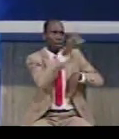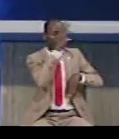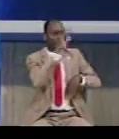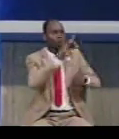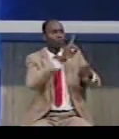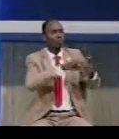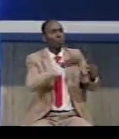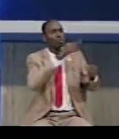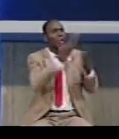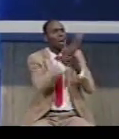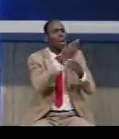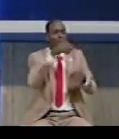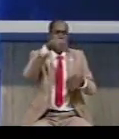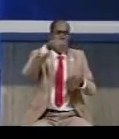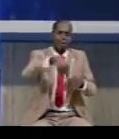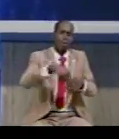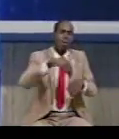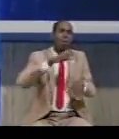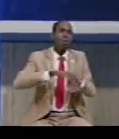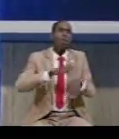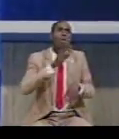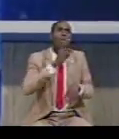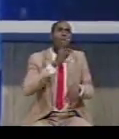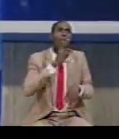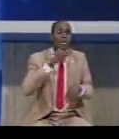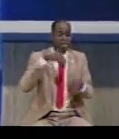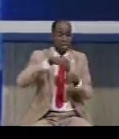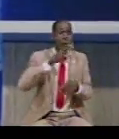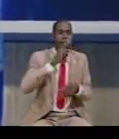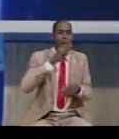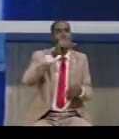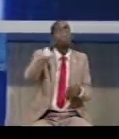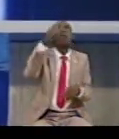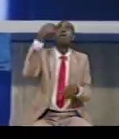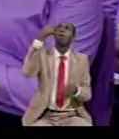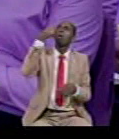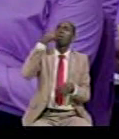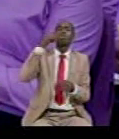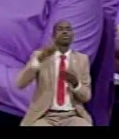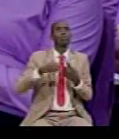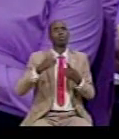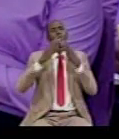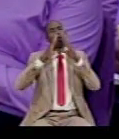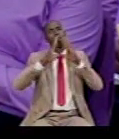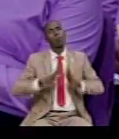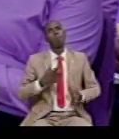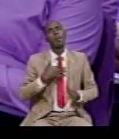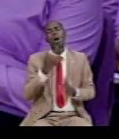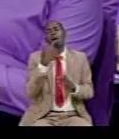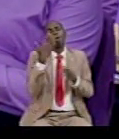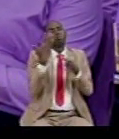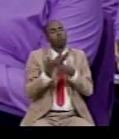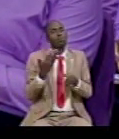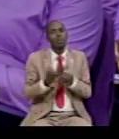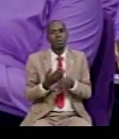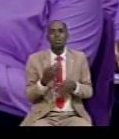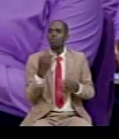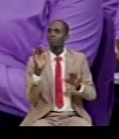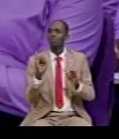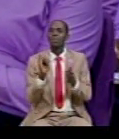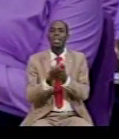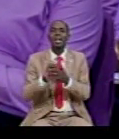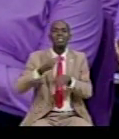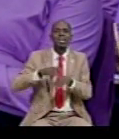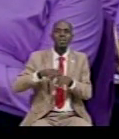my tongue. And Abraham said, that time is gone. His spirit, his soul, was being troubled and tormented.